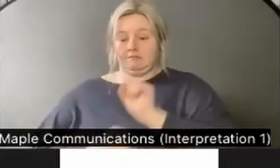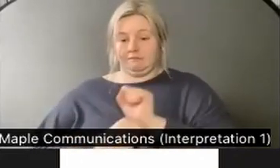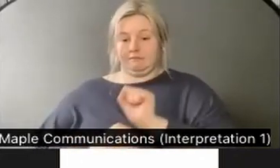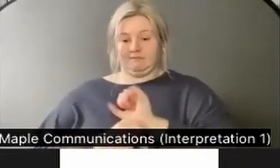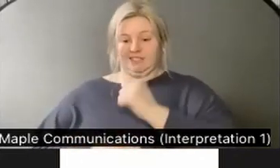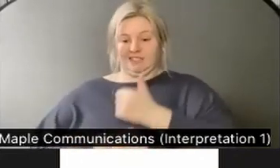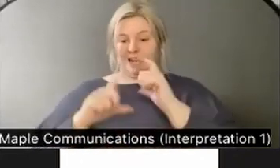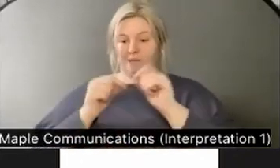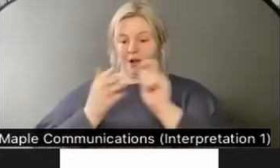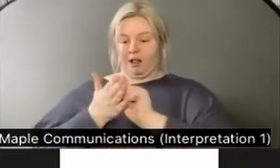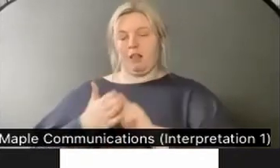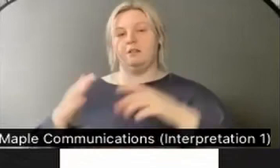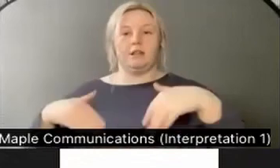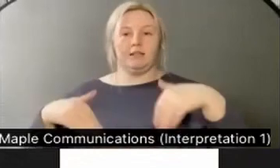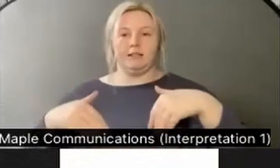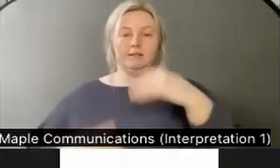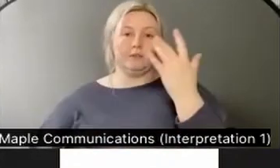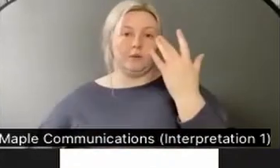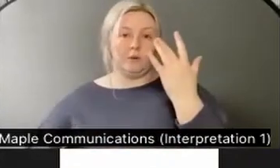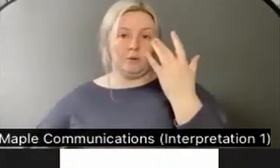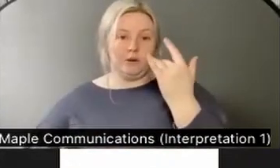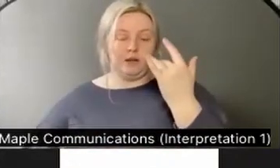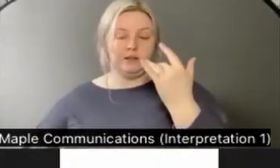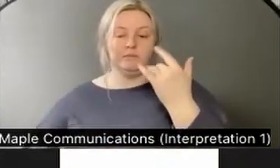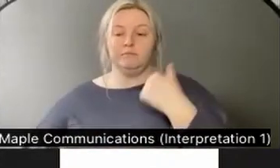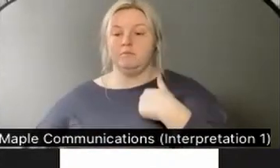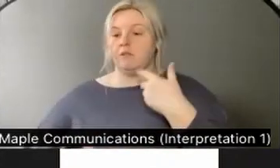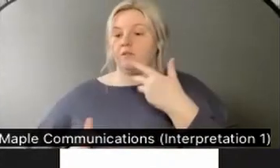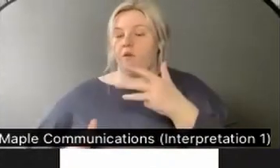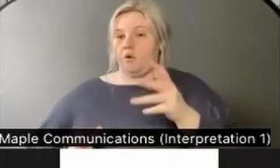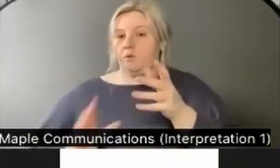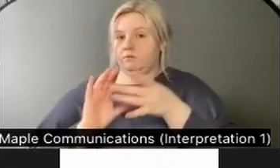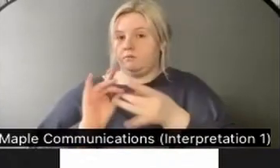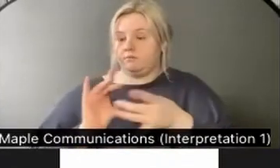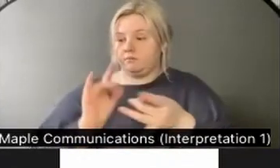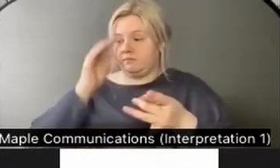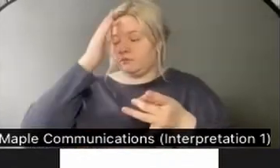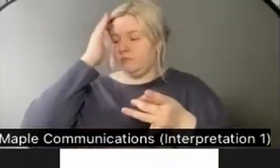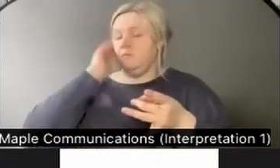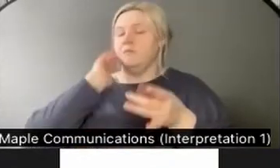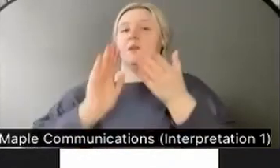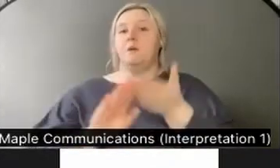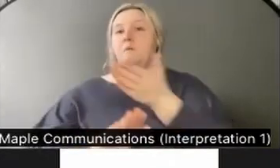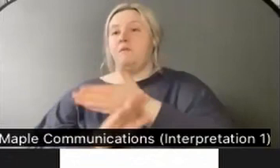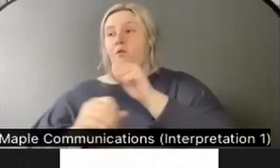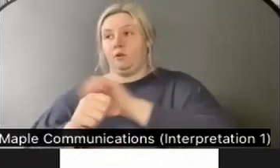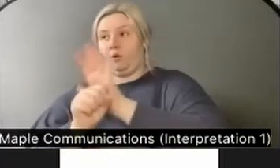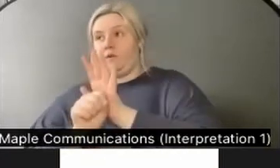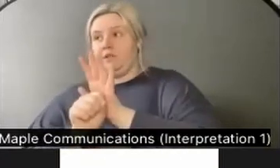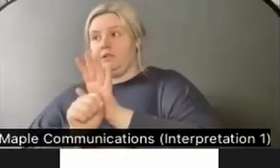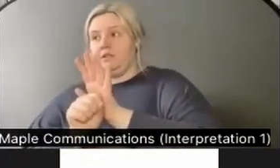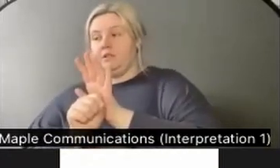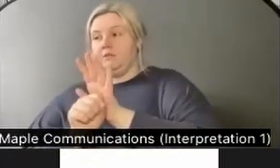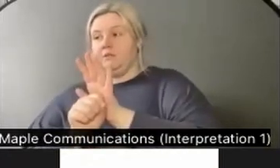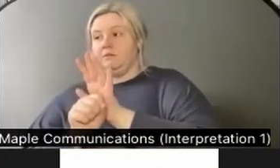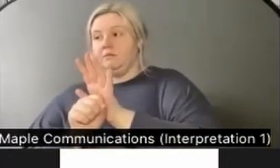idea. This is because, as I've already alluded to, in pre-COVID times, it would have been unthinkable for me